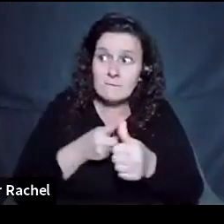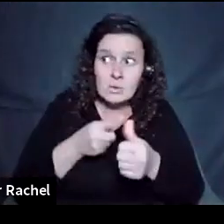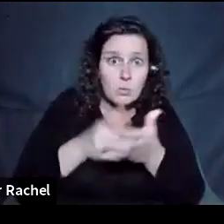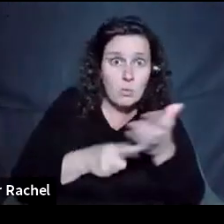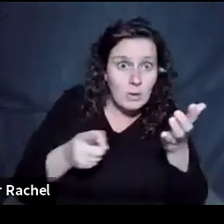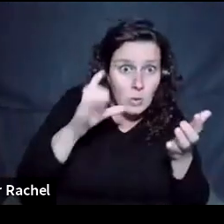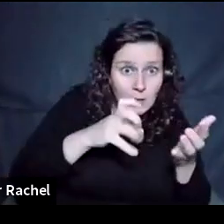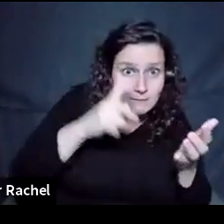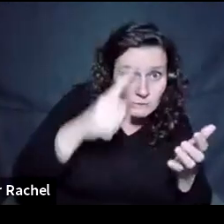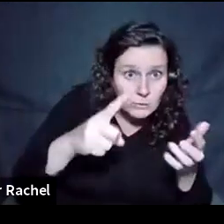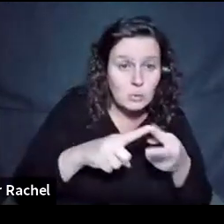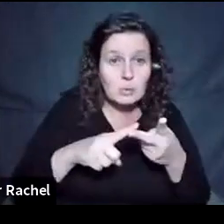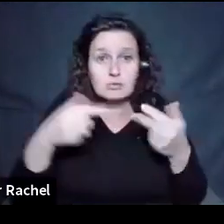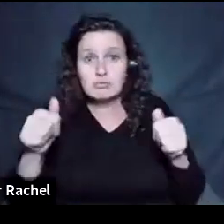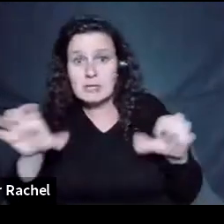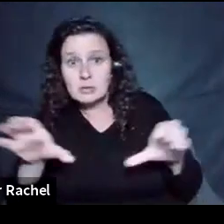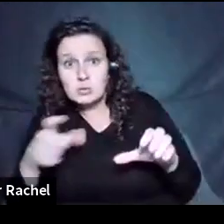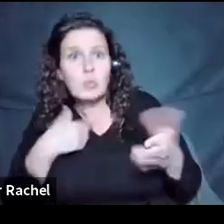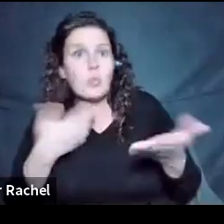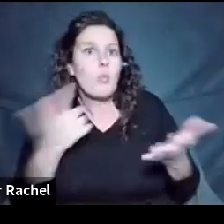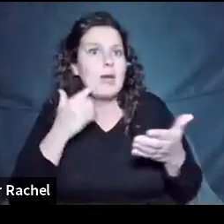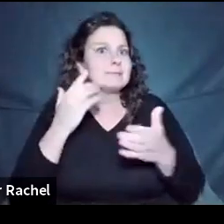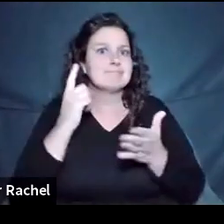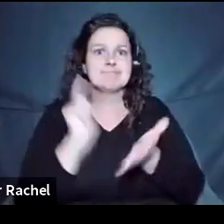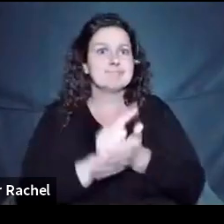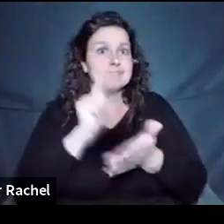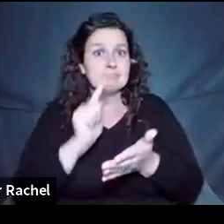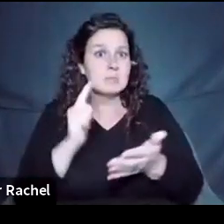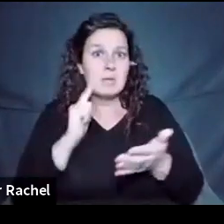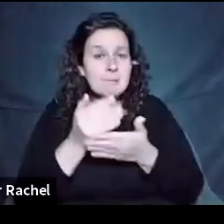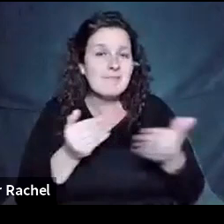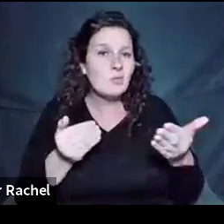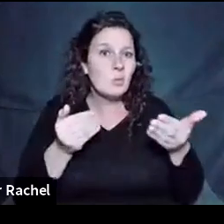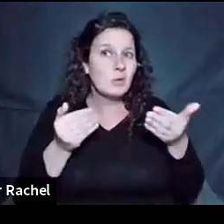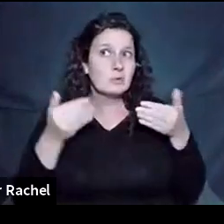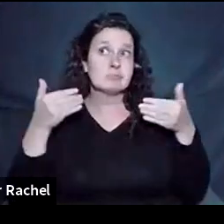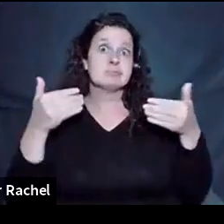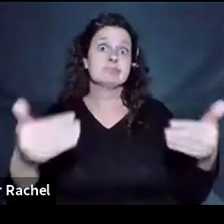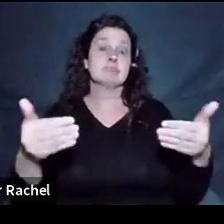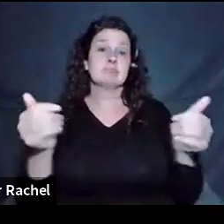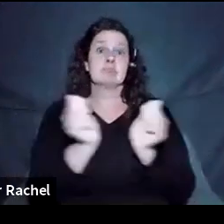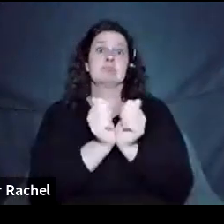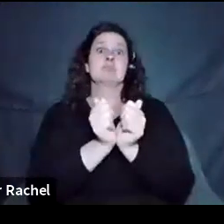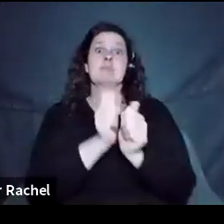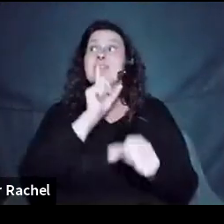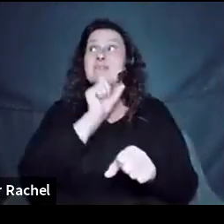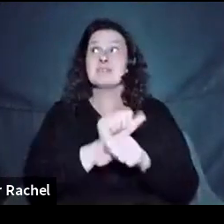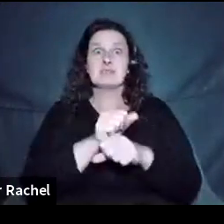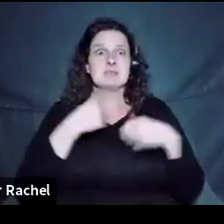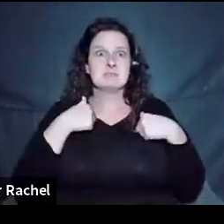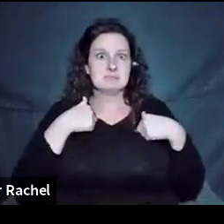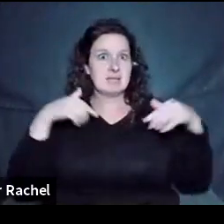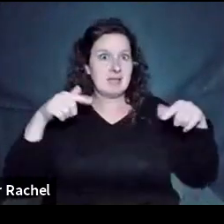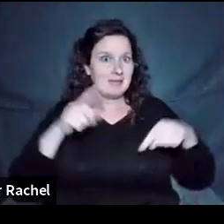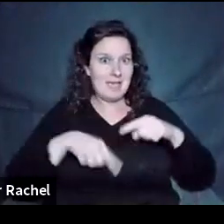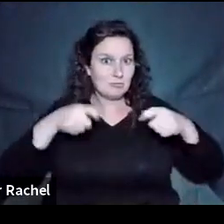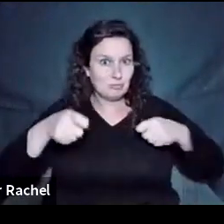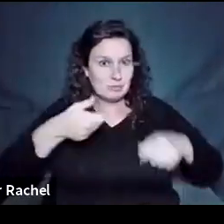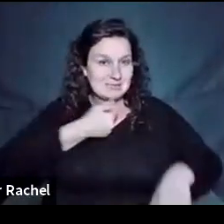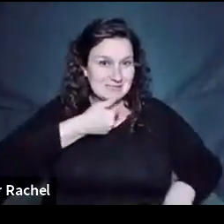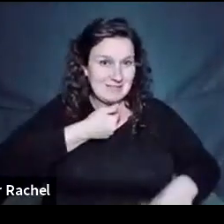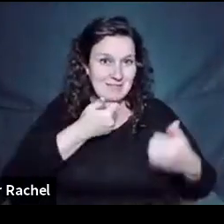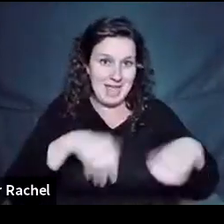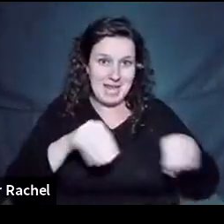we trying to do and what's off limits before you put yourself in a position where you are literally in the hands of another human being.